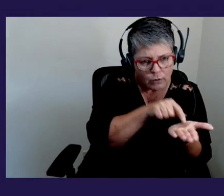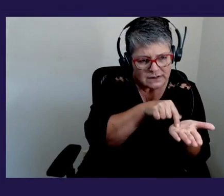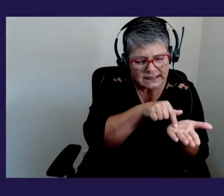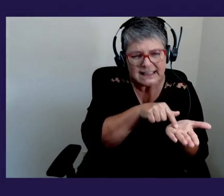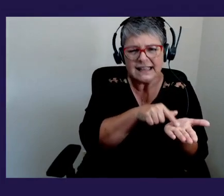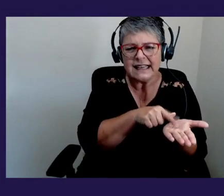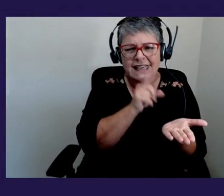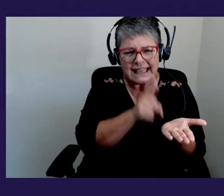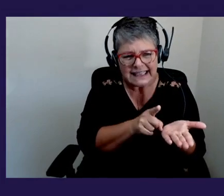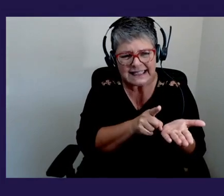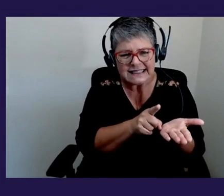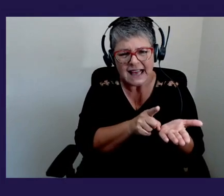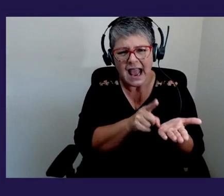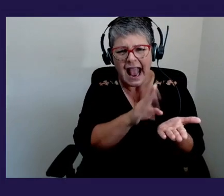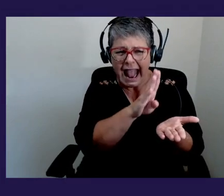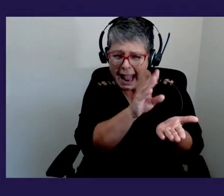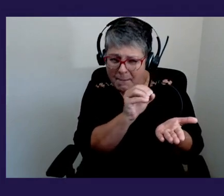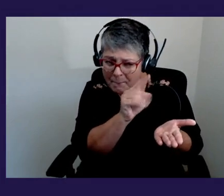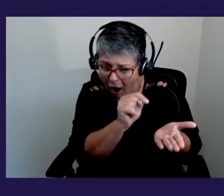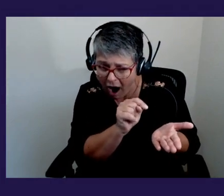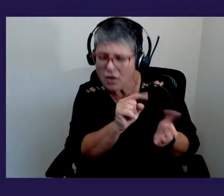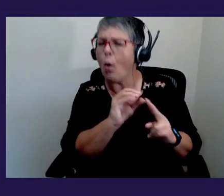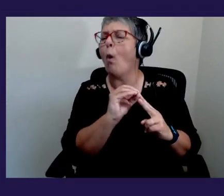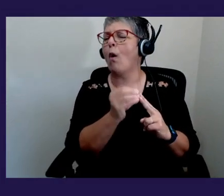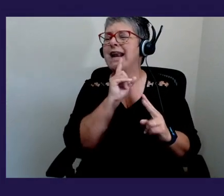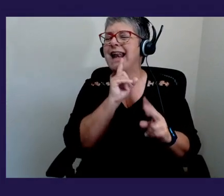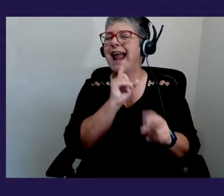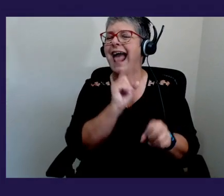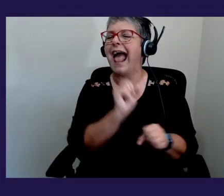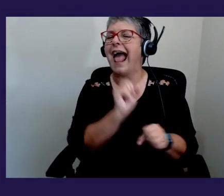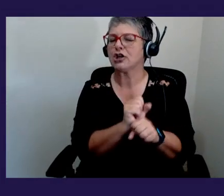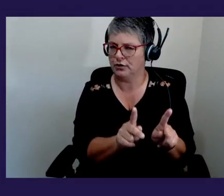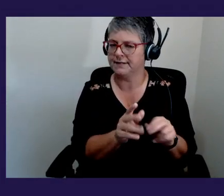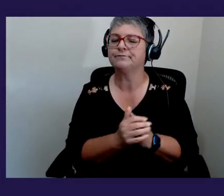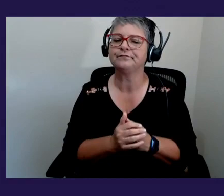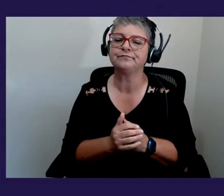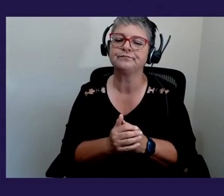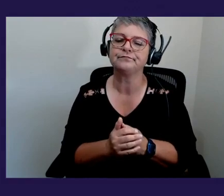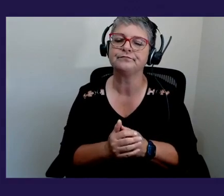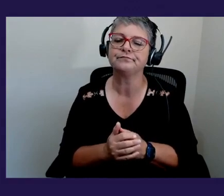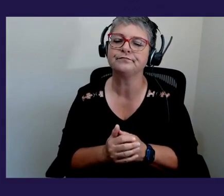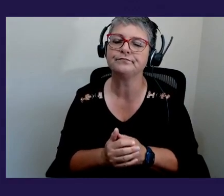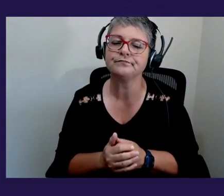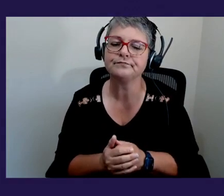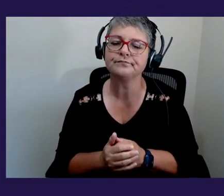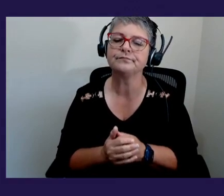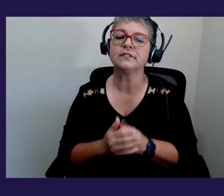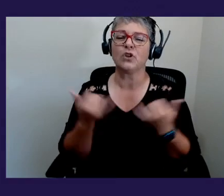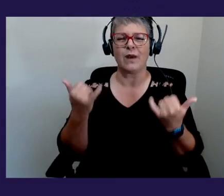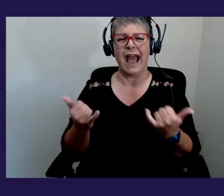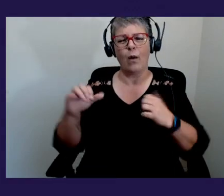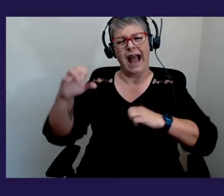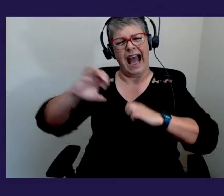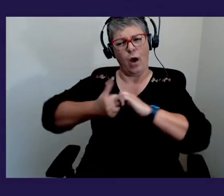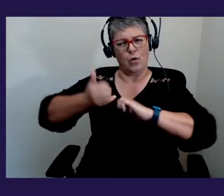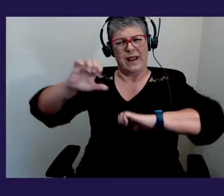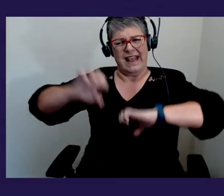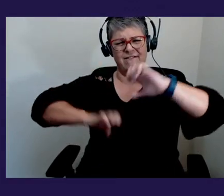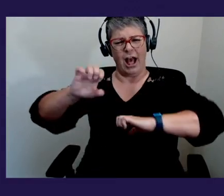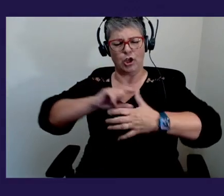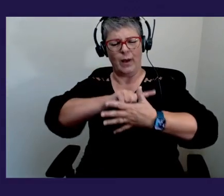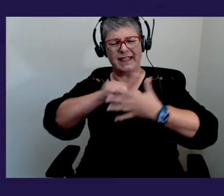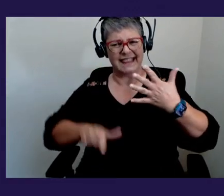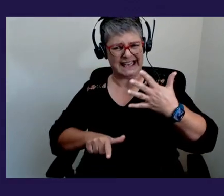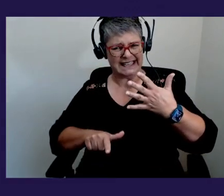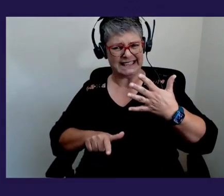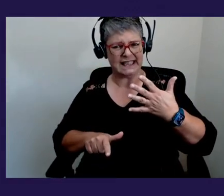to be a bot or a real person. And so in terms of evaluation of these tools, there is evidence that many